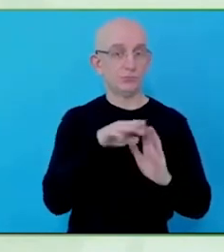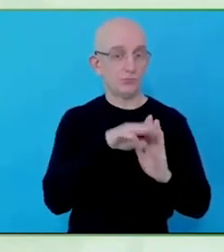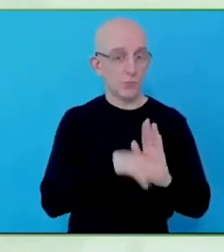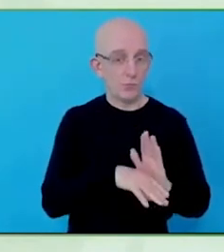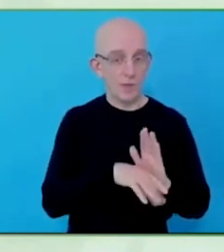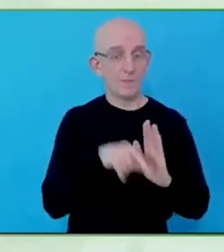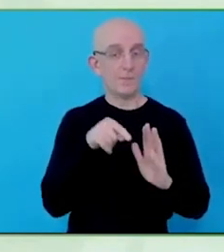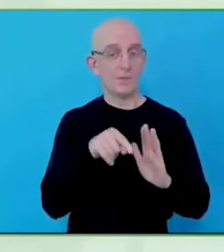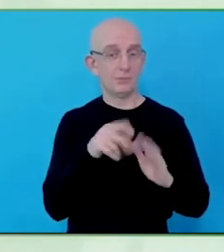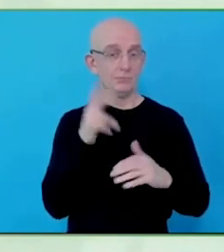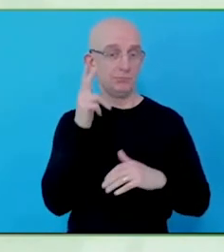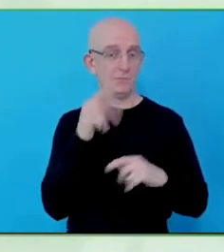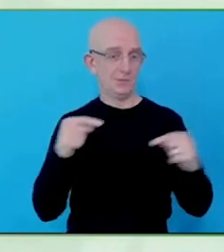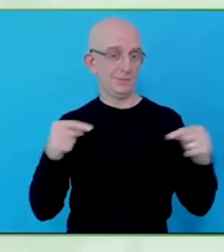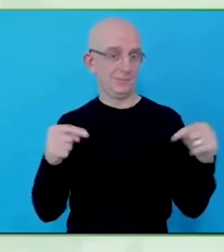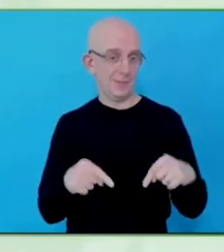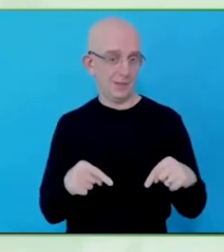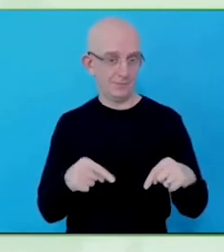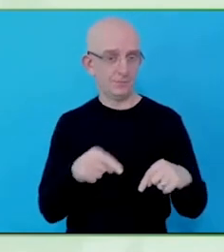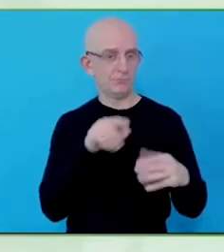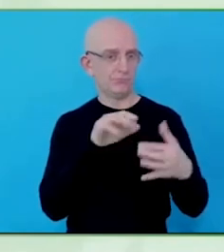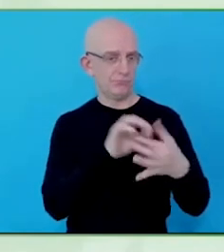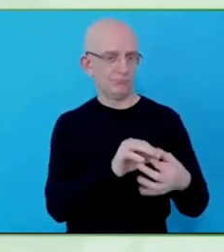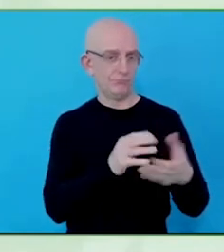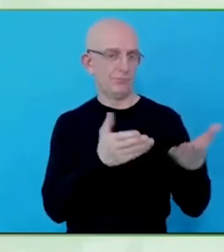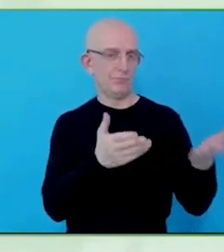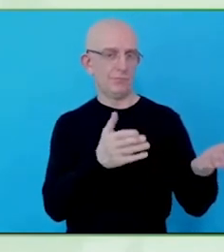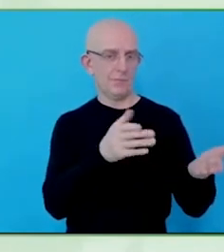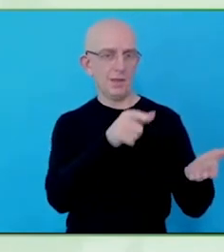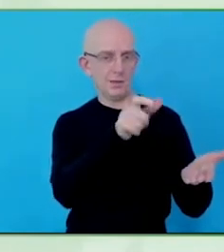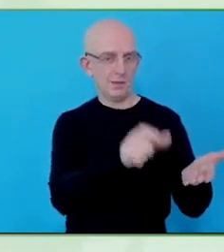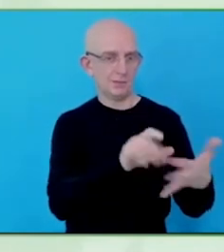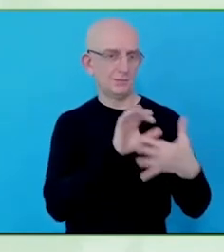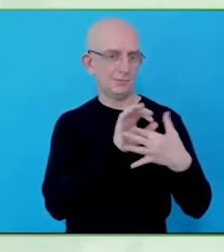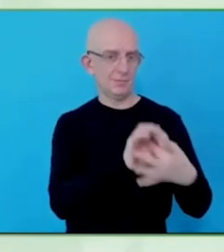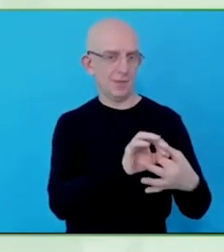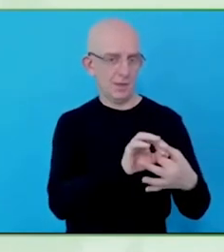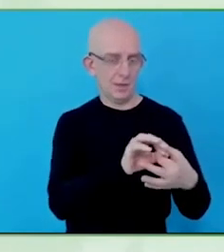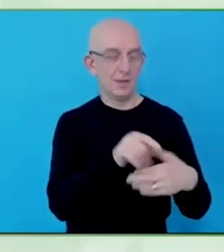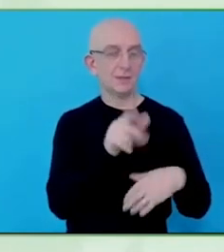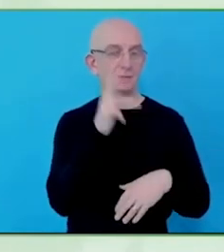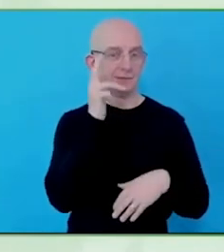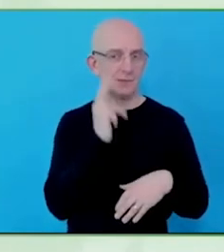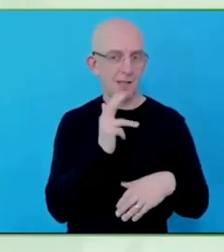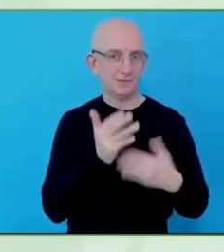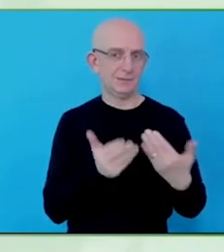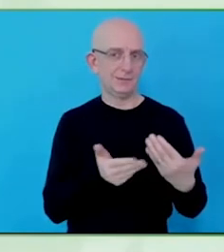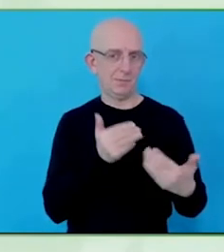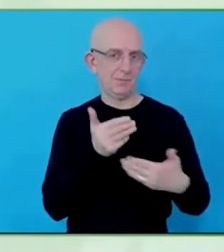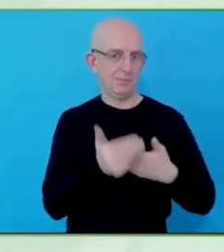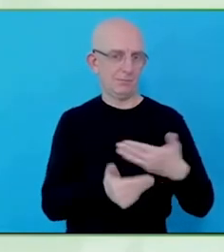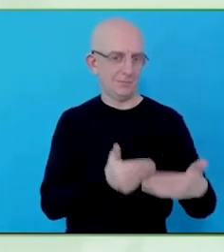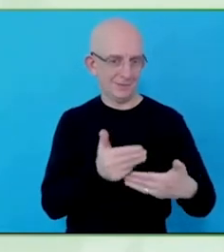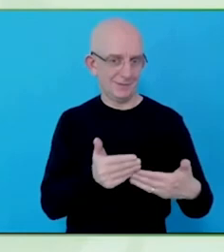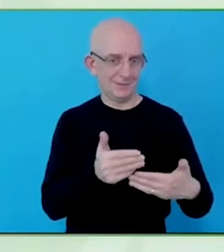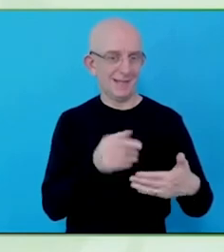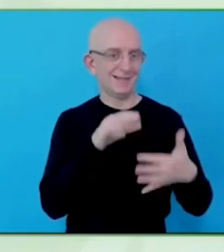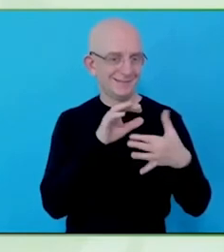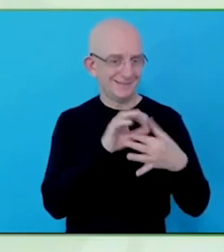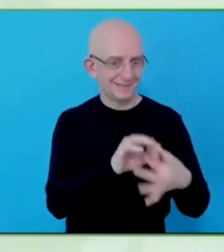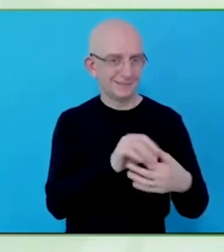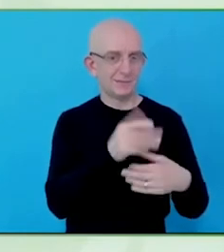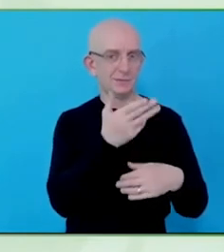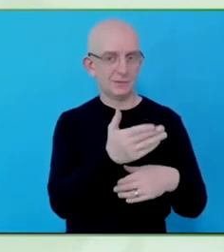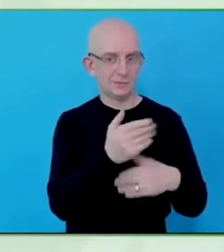user-friendly. And we heard that you have to follow the supply chain or the value chain. So it starts with